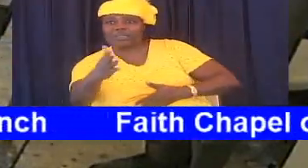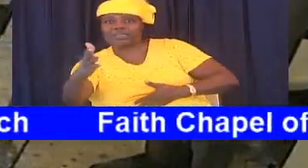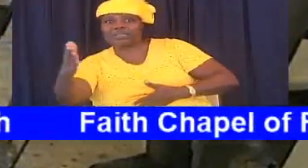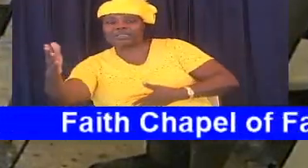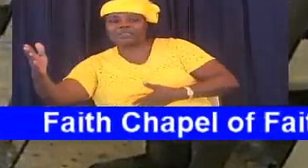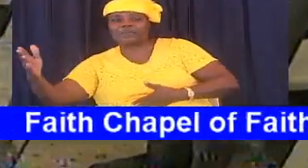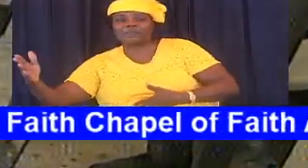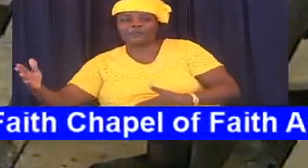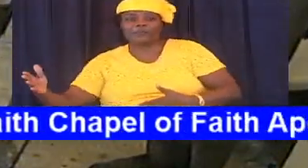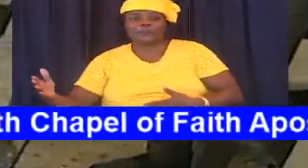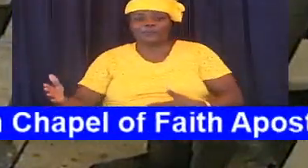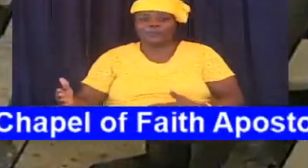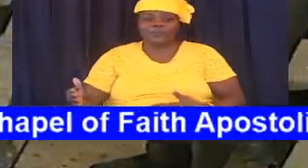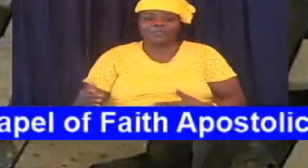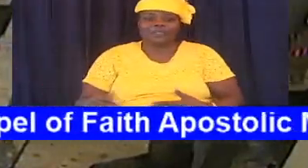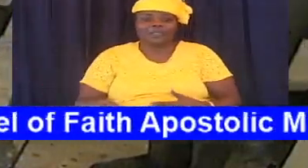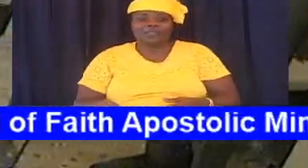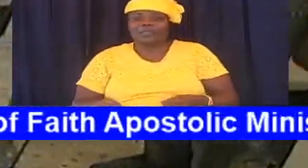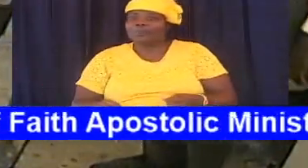away.